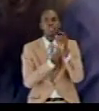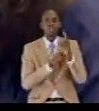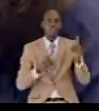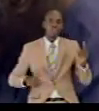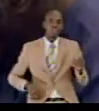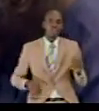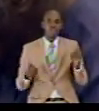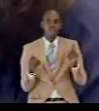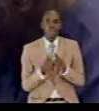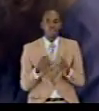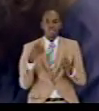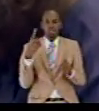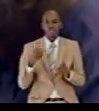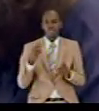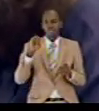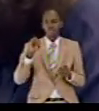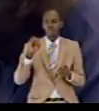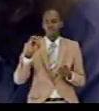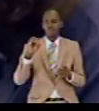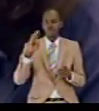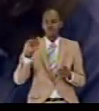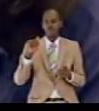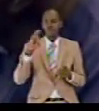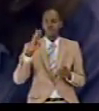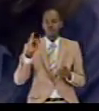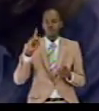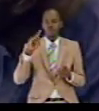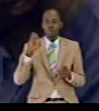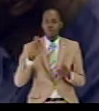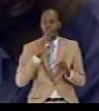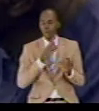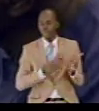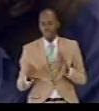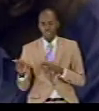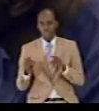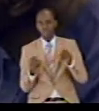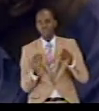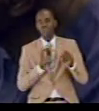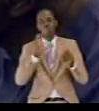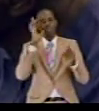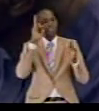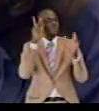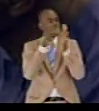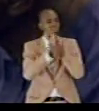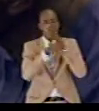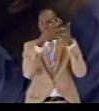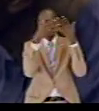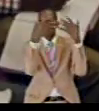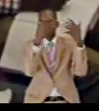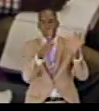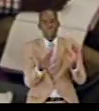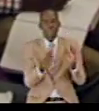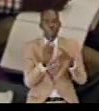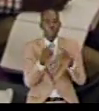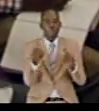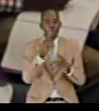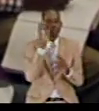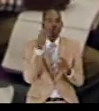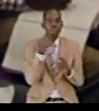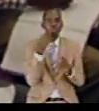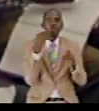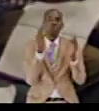While the Moabites are still on their way and they are bragging, I will finish him, I will finish her. Somebody praise the Lord.